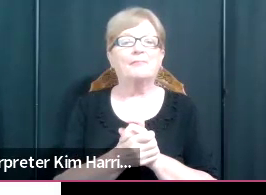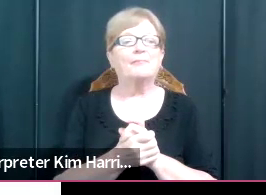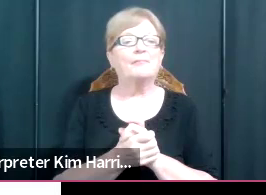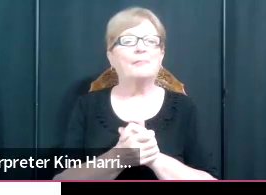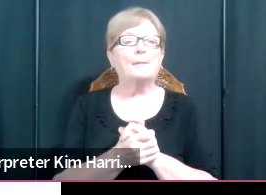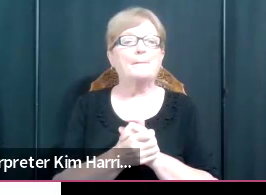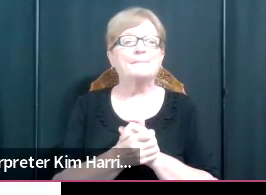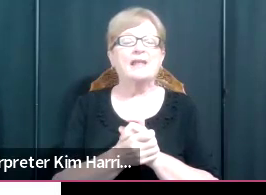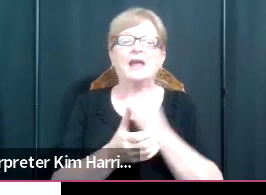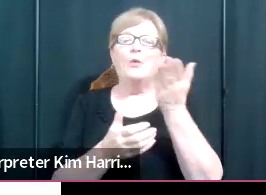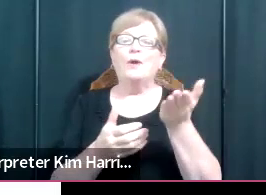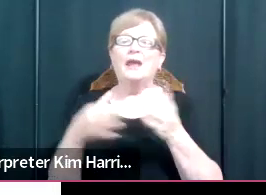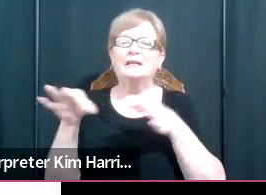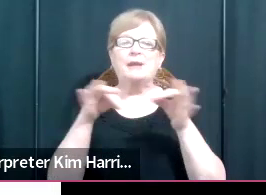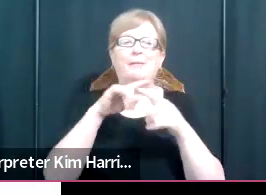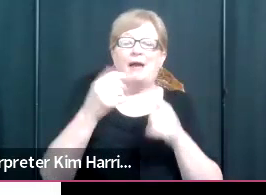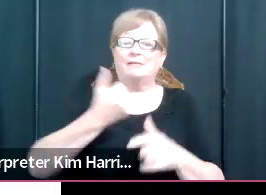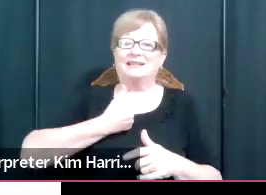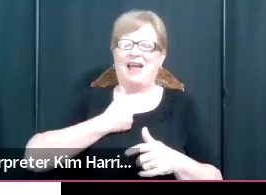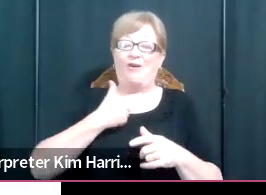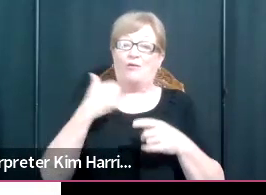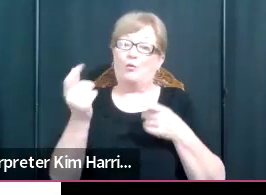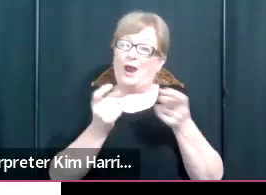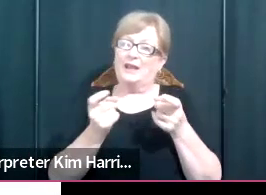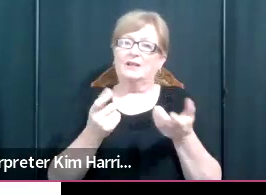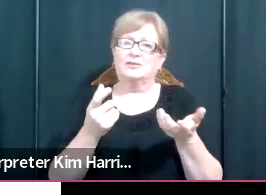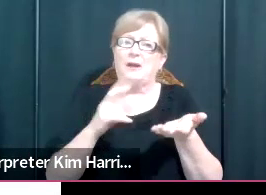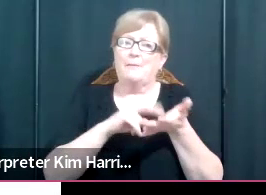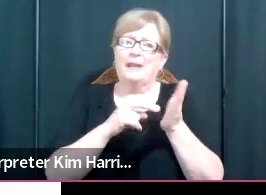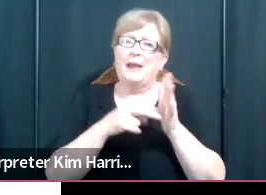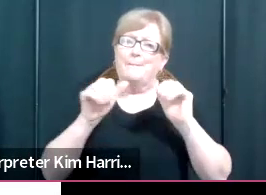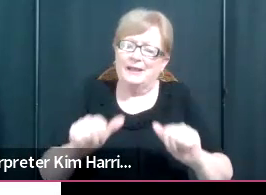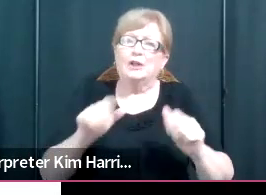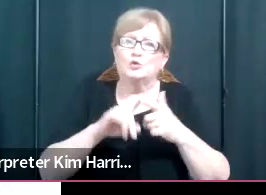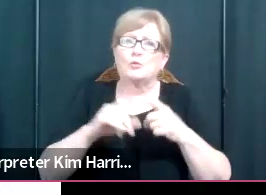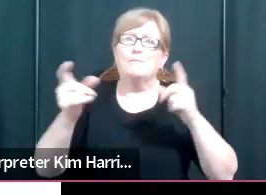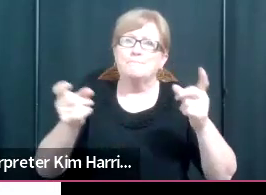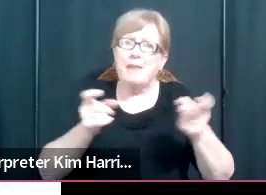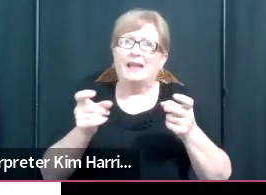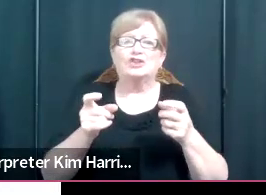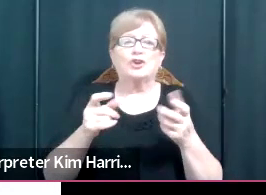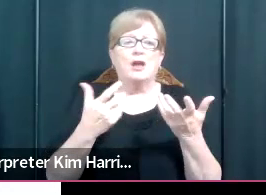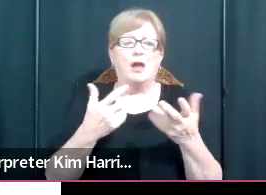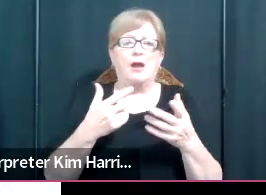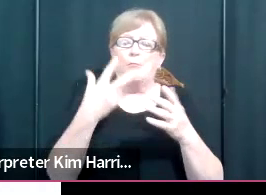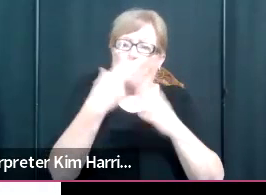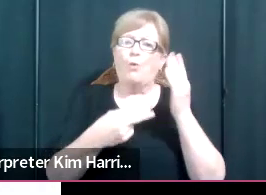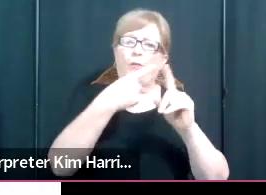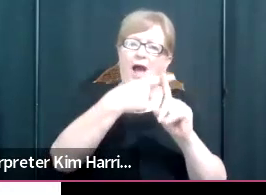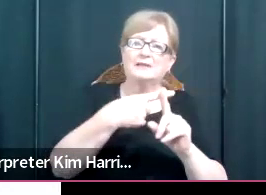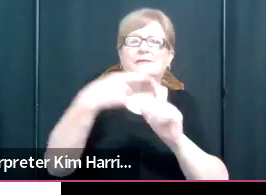So when we talk about self-regulation, we are talking about the ability to manage both positive and negative